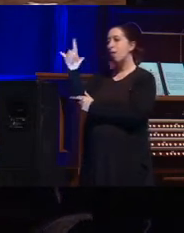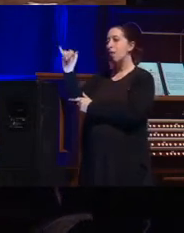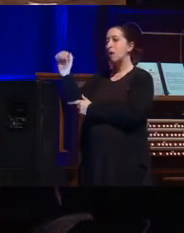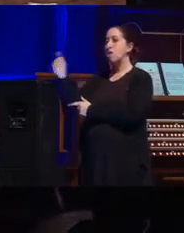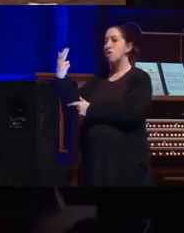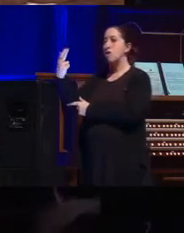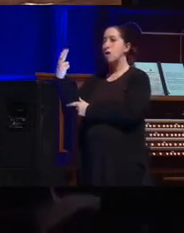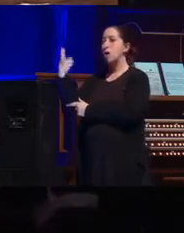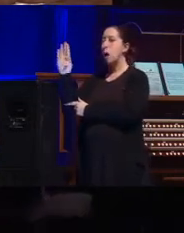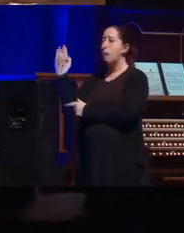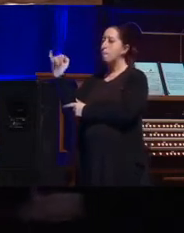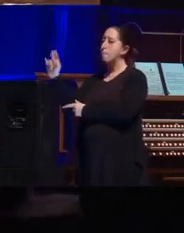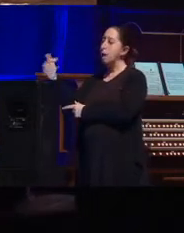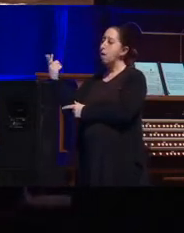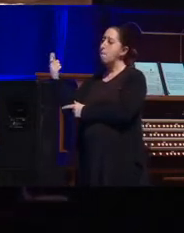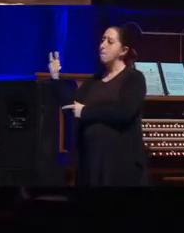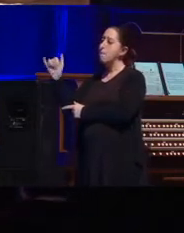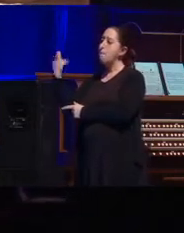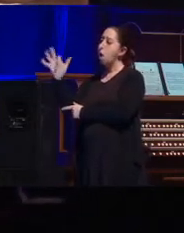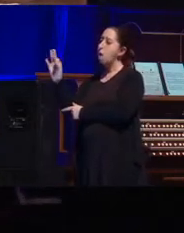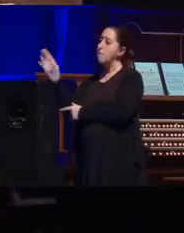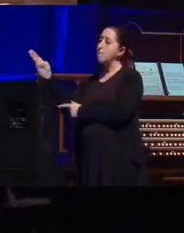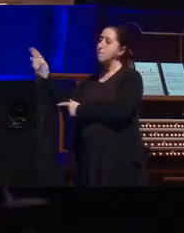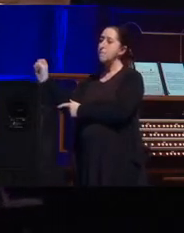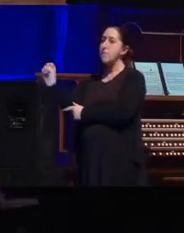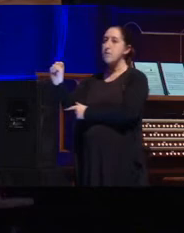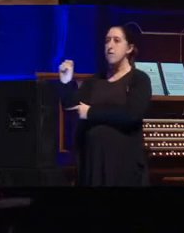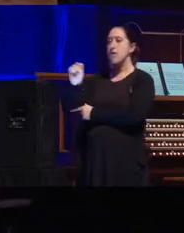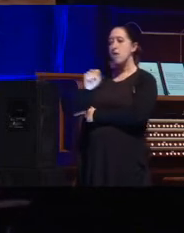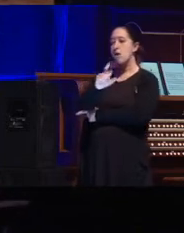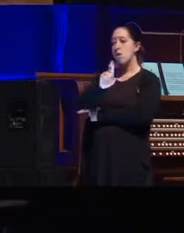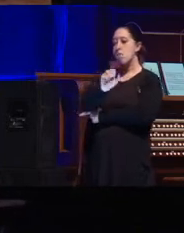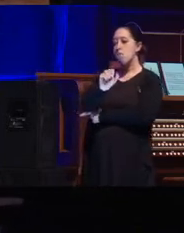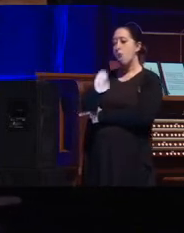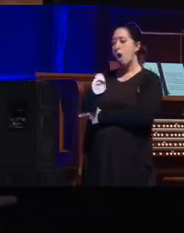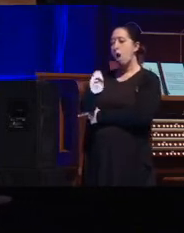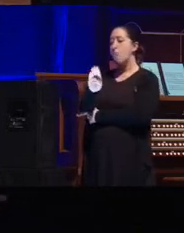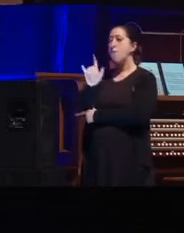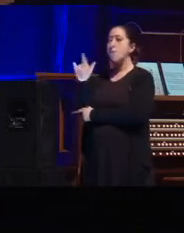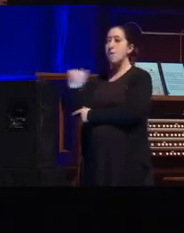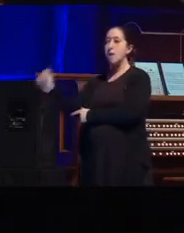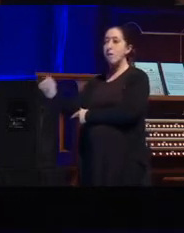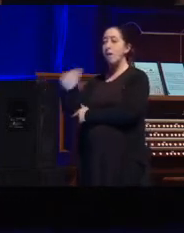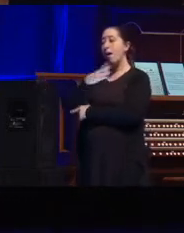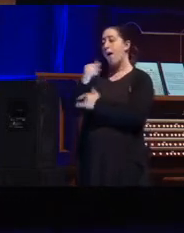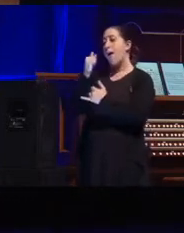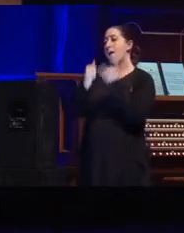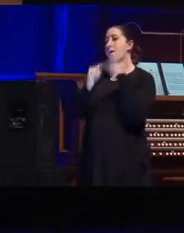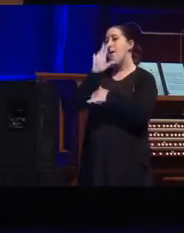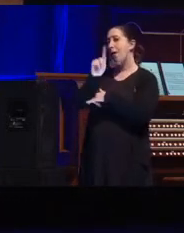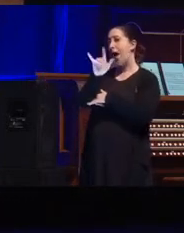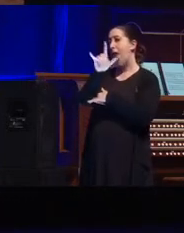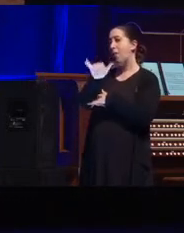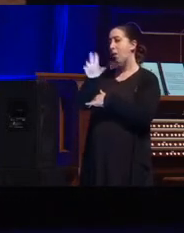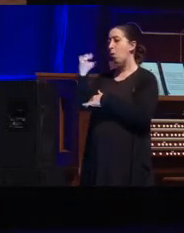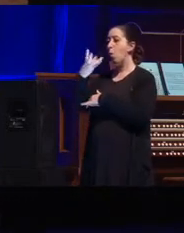Farms, Ron Weiser, Ann Arbor, and Kathy White, Ann Arbor.